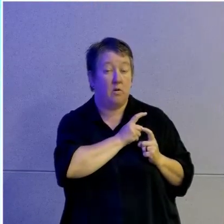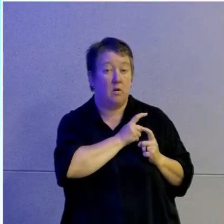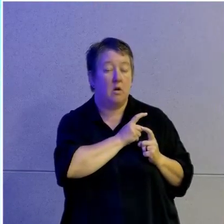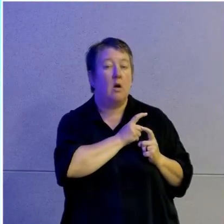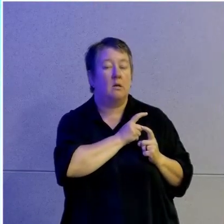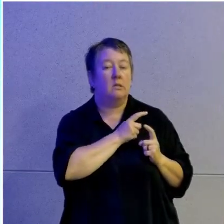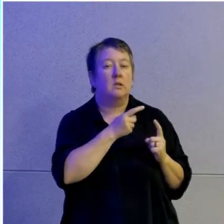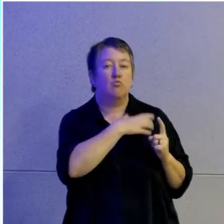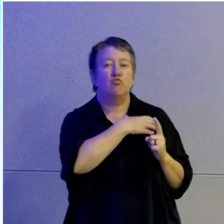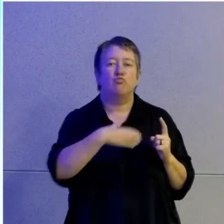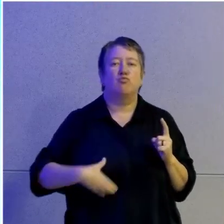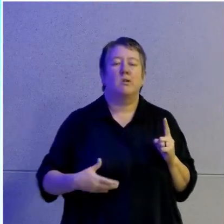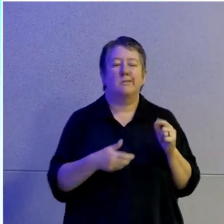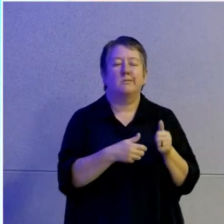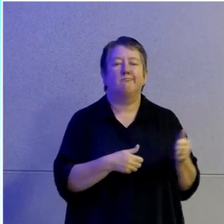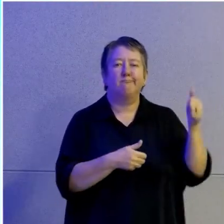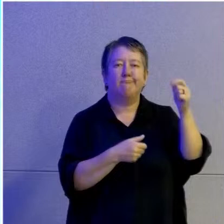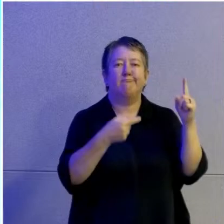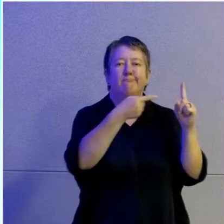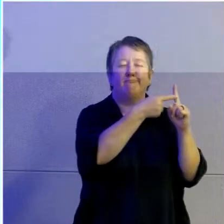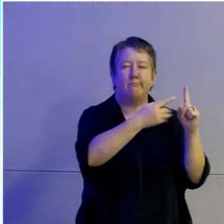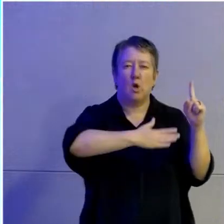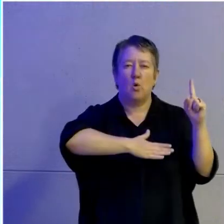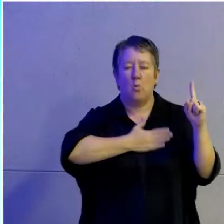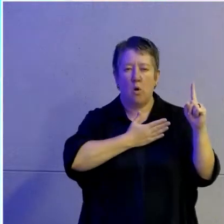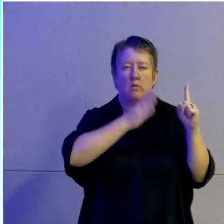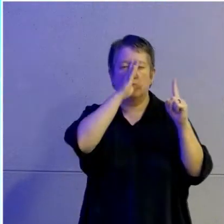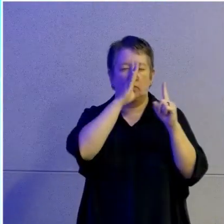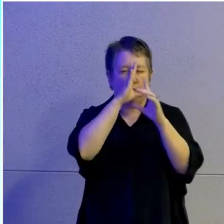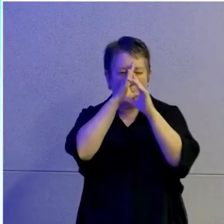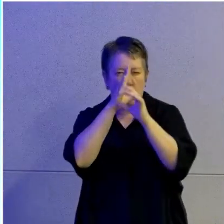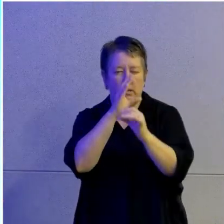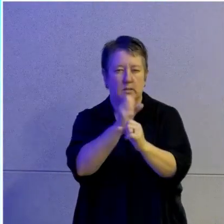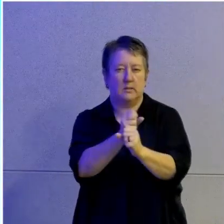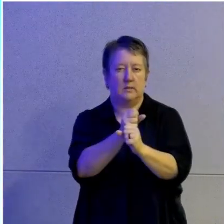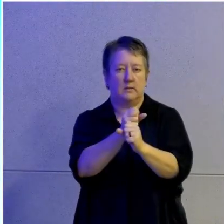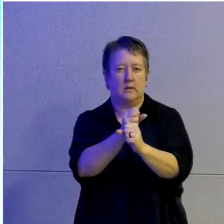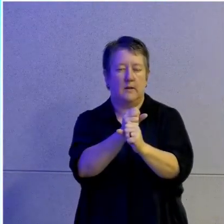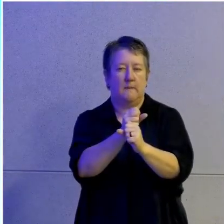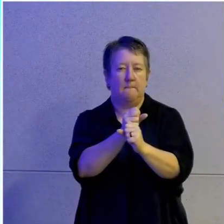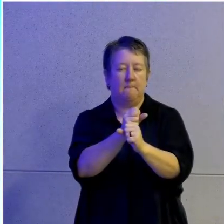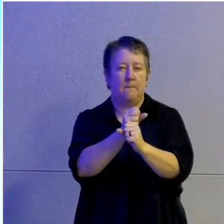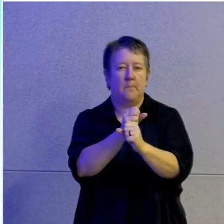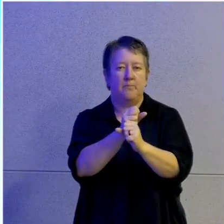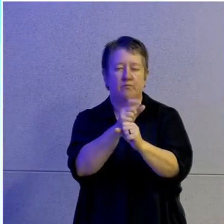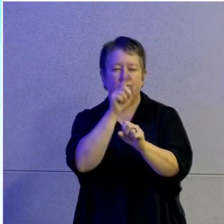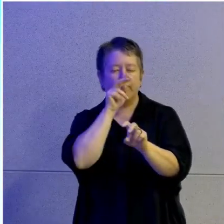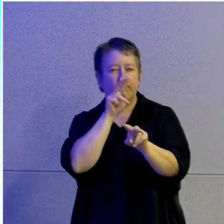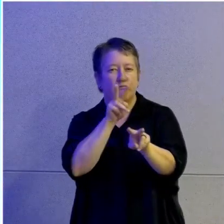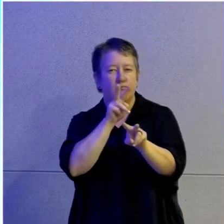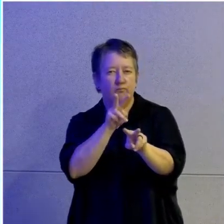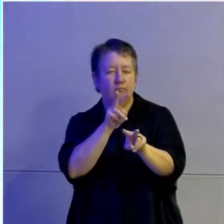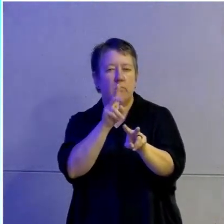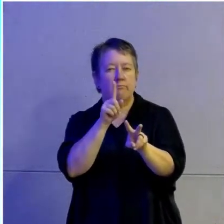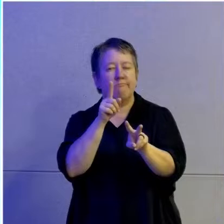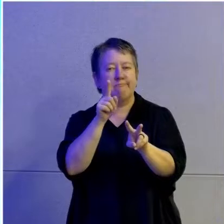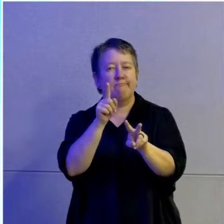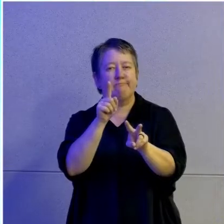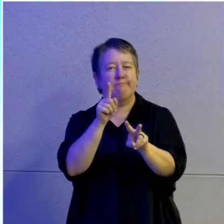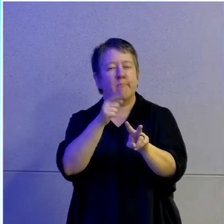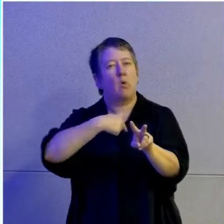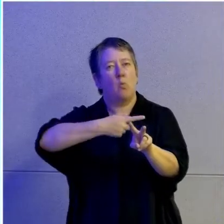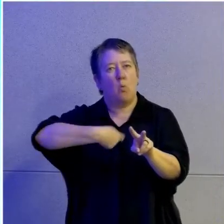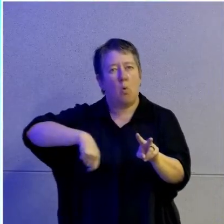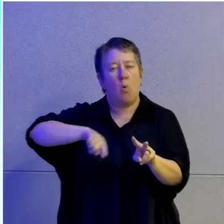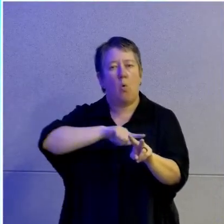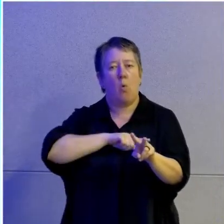he wanted us to have a focus, a clear line of the side of what we all want to do as